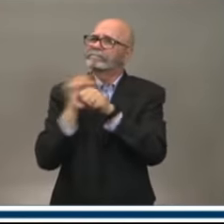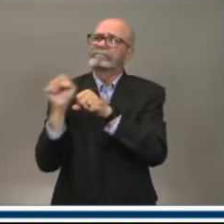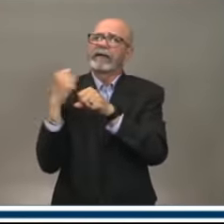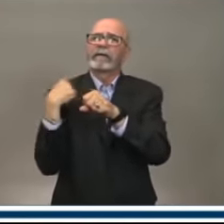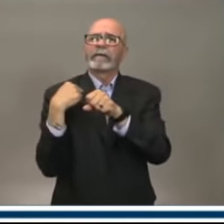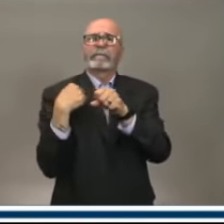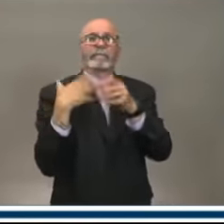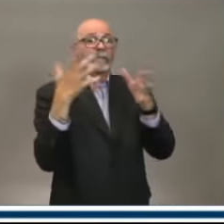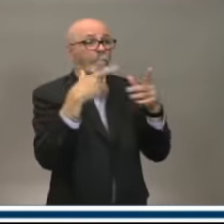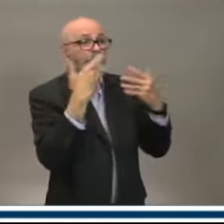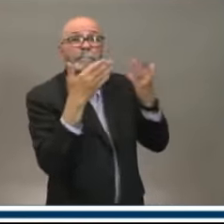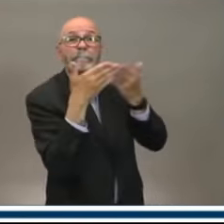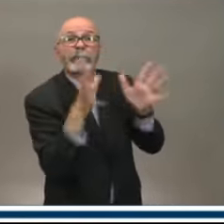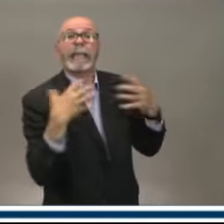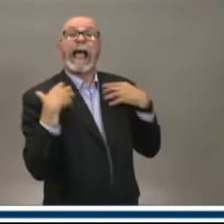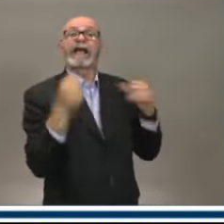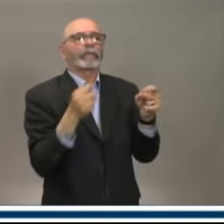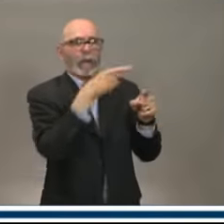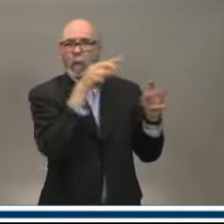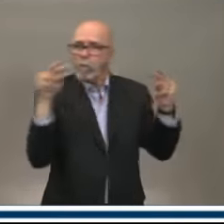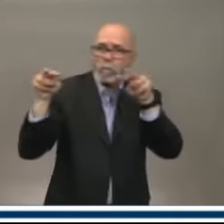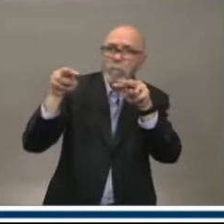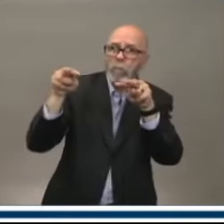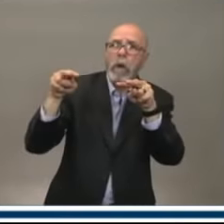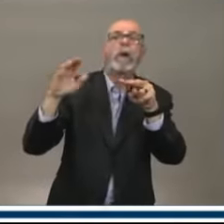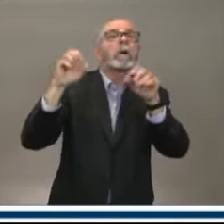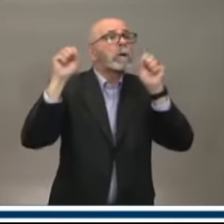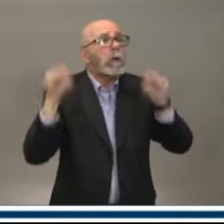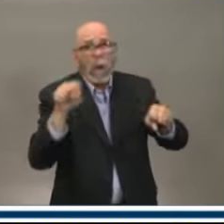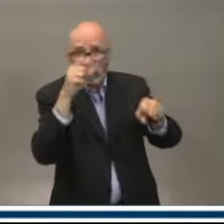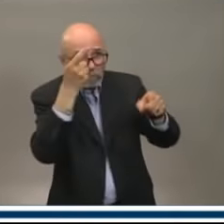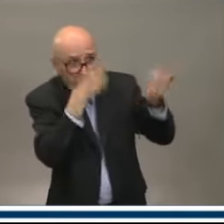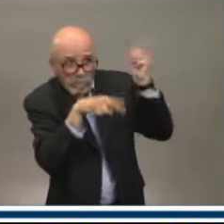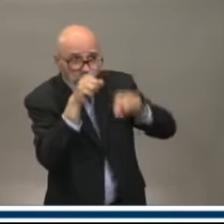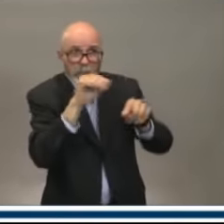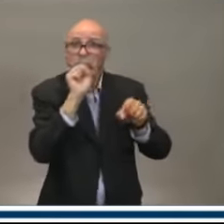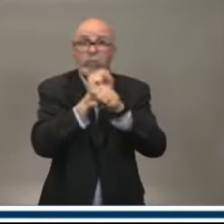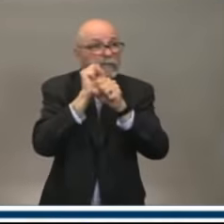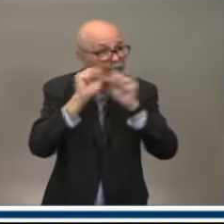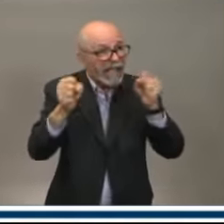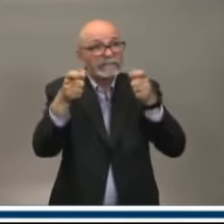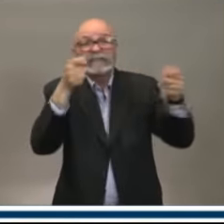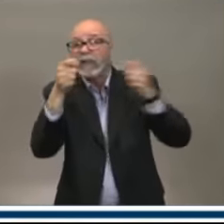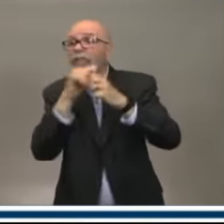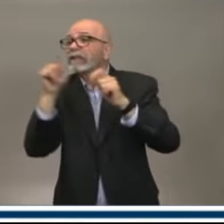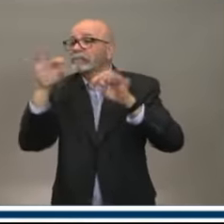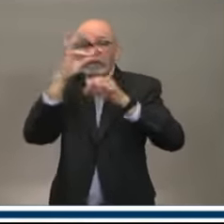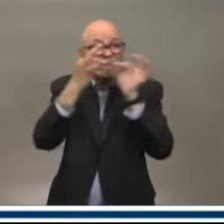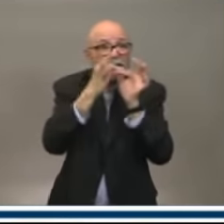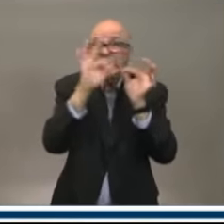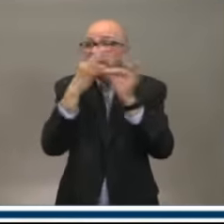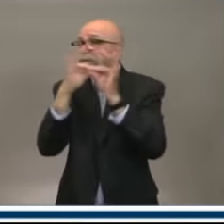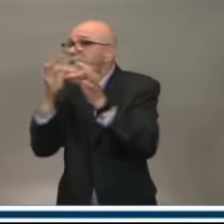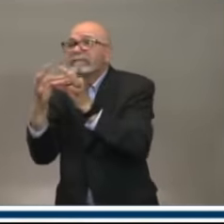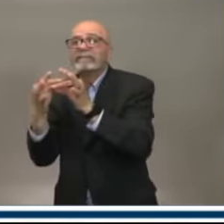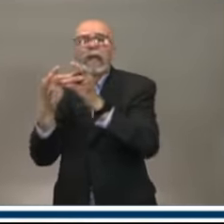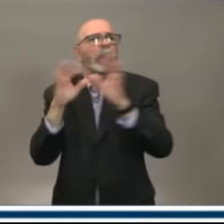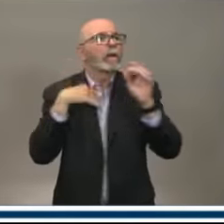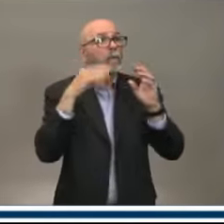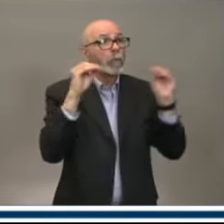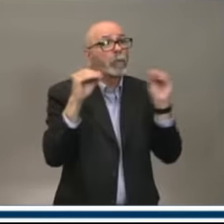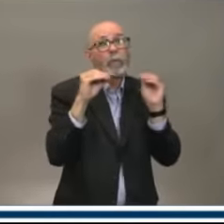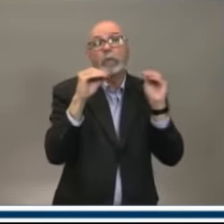with we have the capacity to continue to do the testing, the outbreak identification of cases and contacts, and